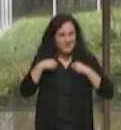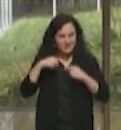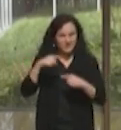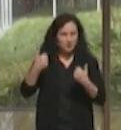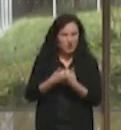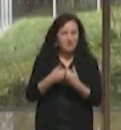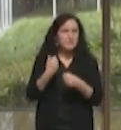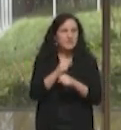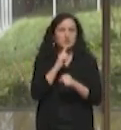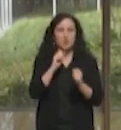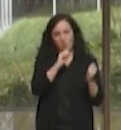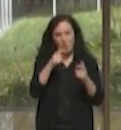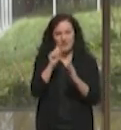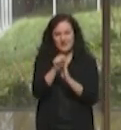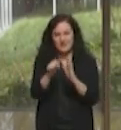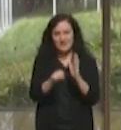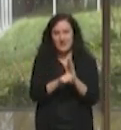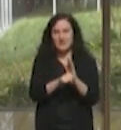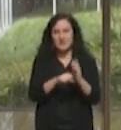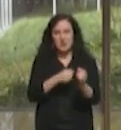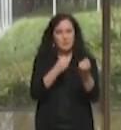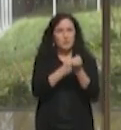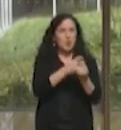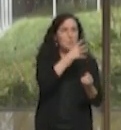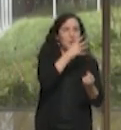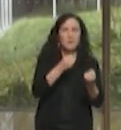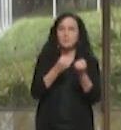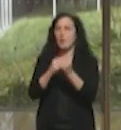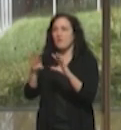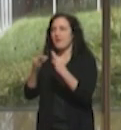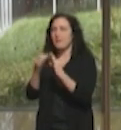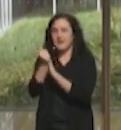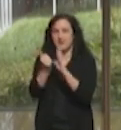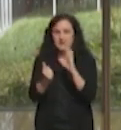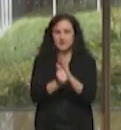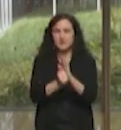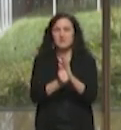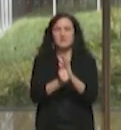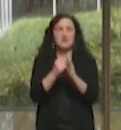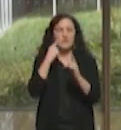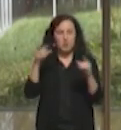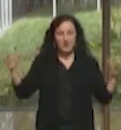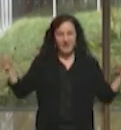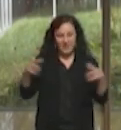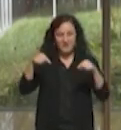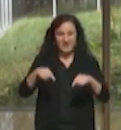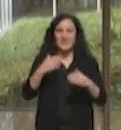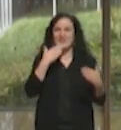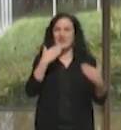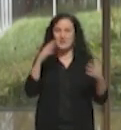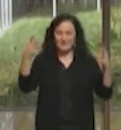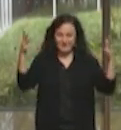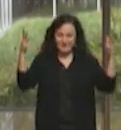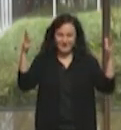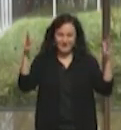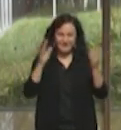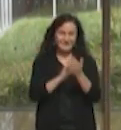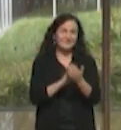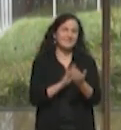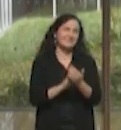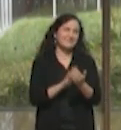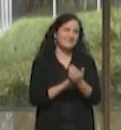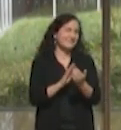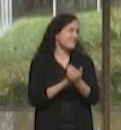that every state has a pro-mom, pro-family agenda, and it starts in gatherings like this. So thank all of you for being here. Thank you.